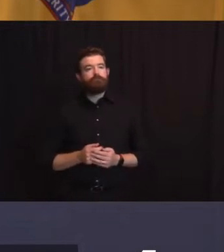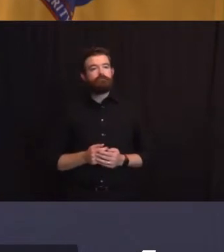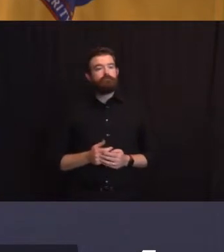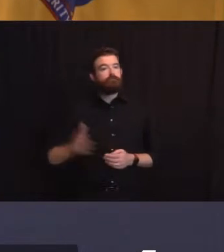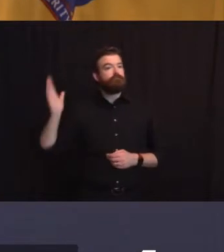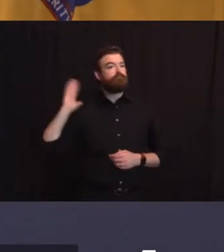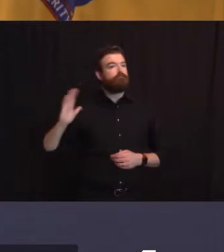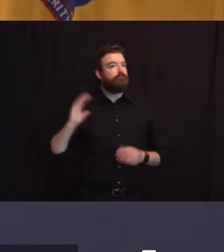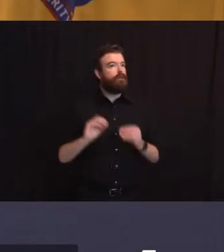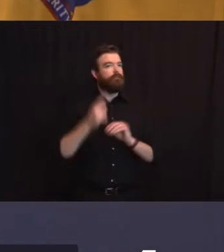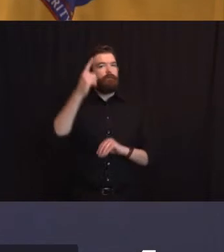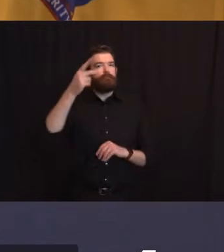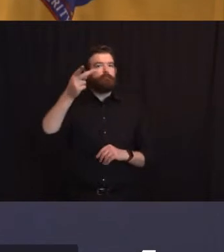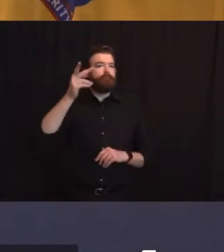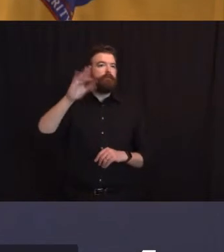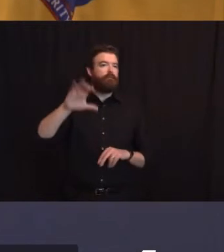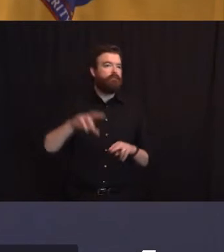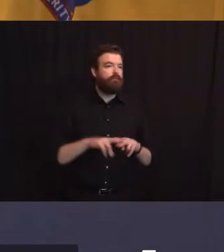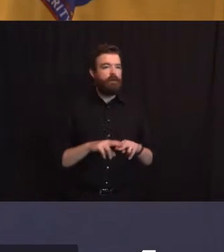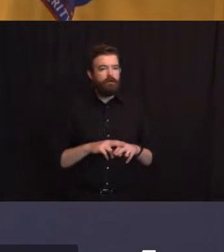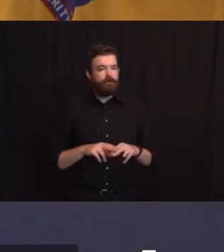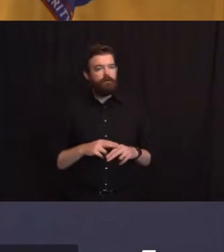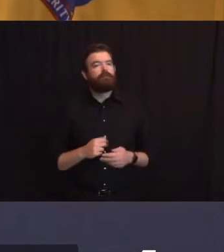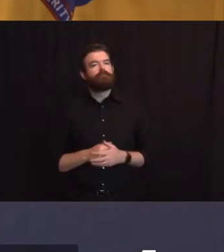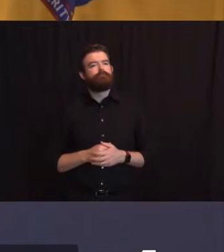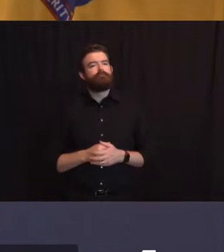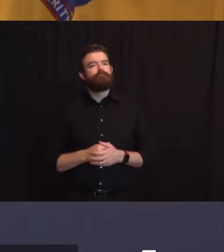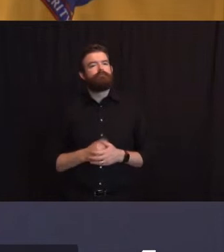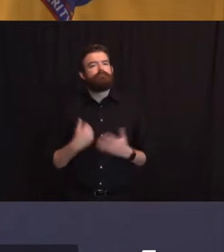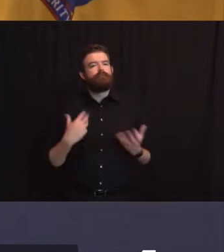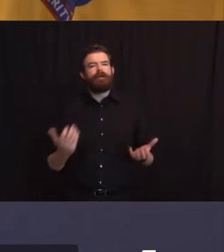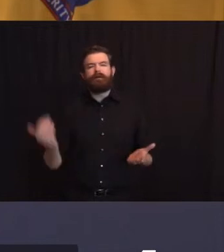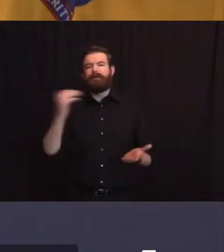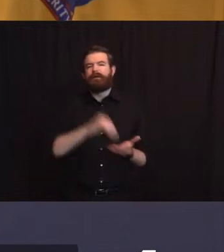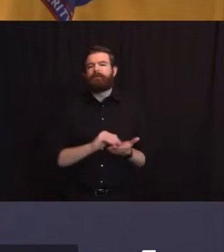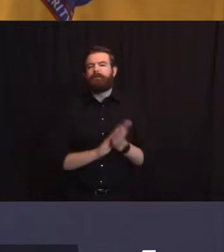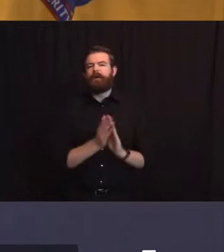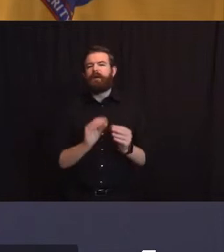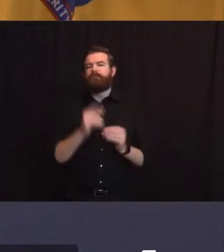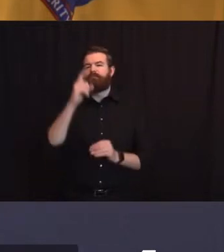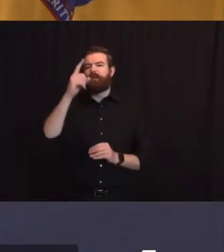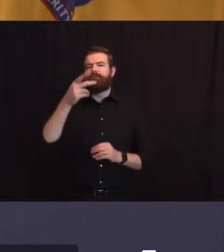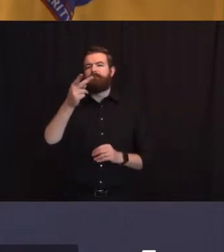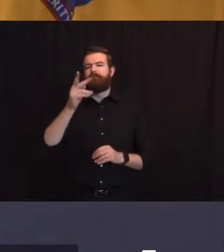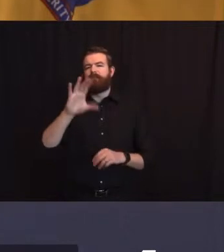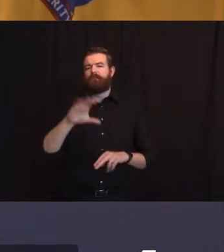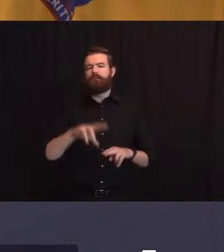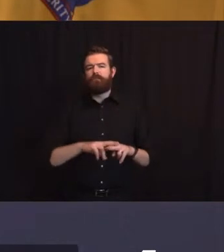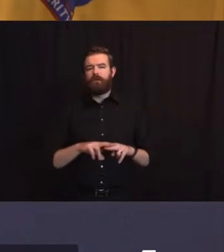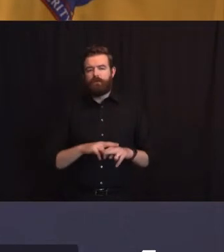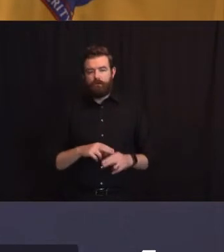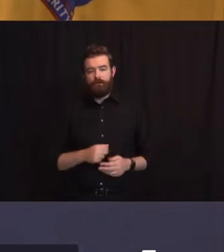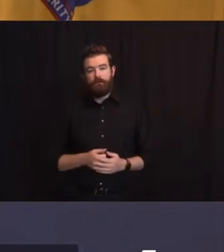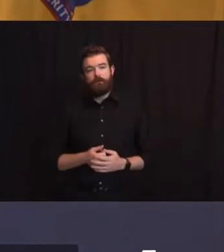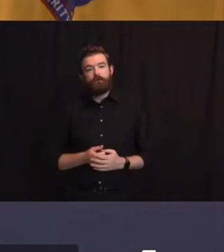no less of an objective that they reclaim that title. So with that, 1 mask today, Judy, not 2.